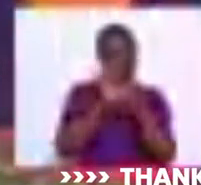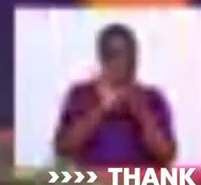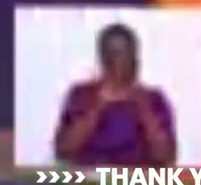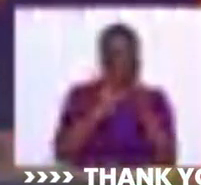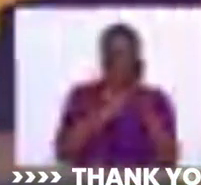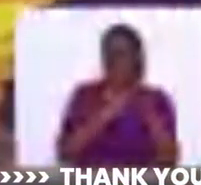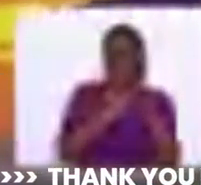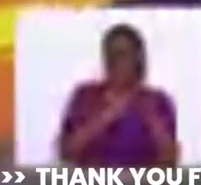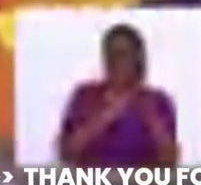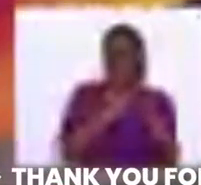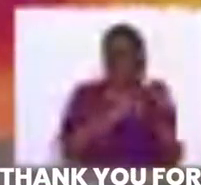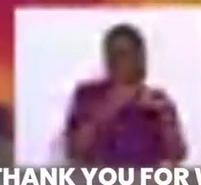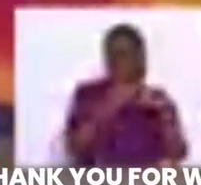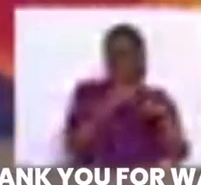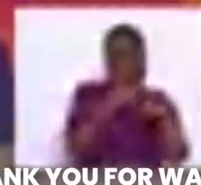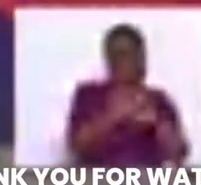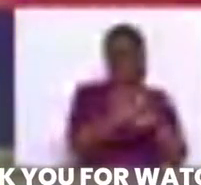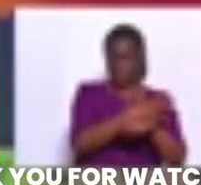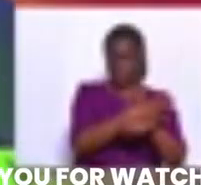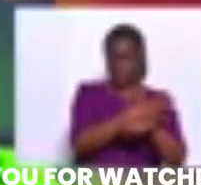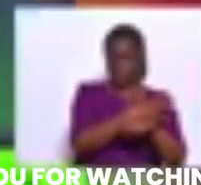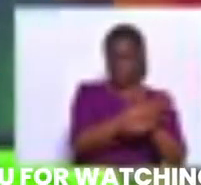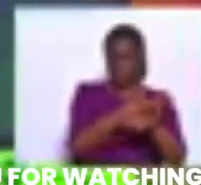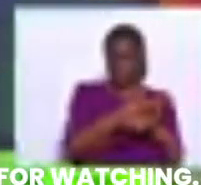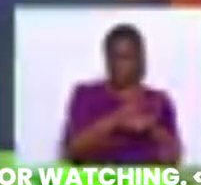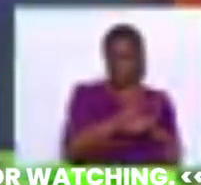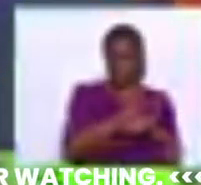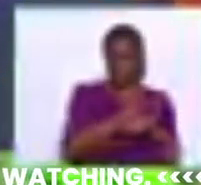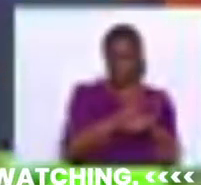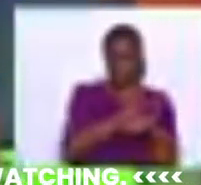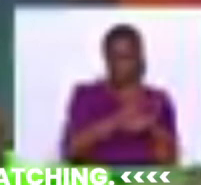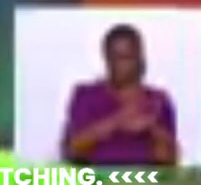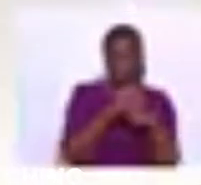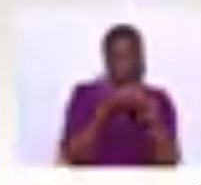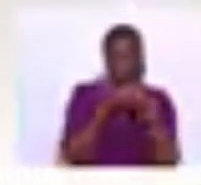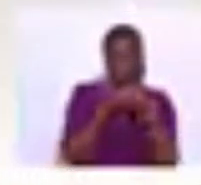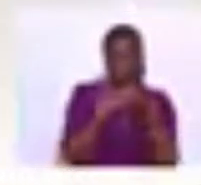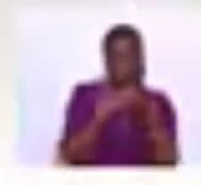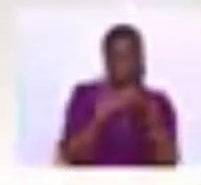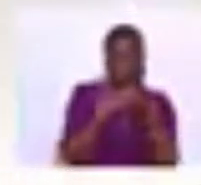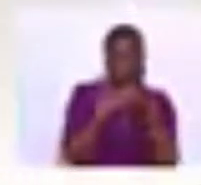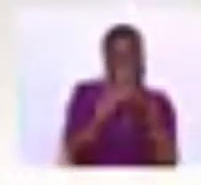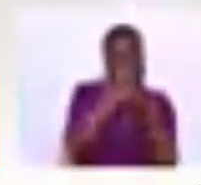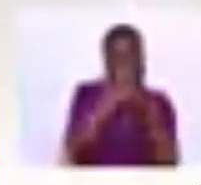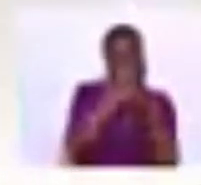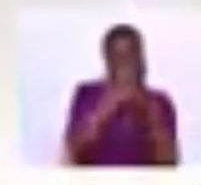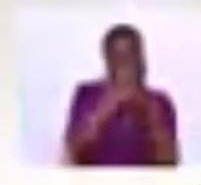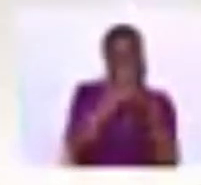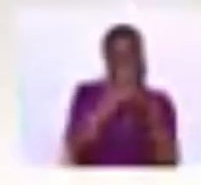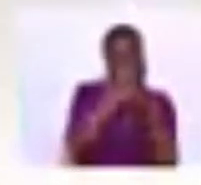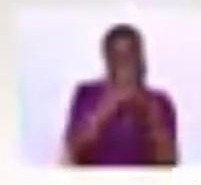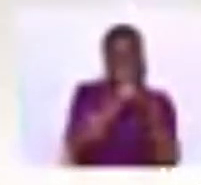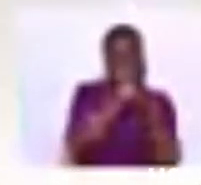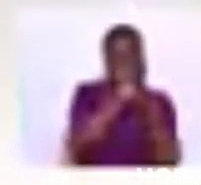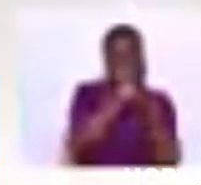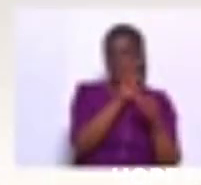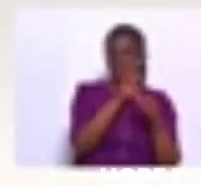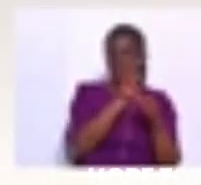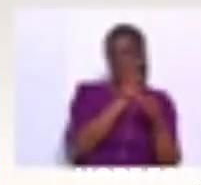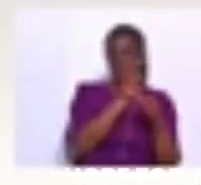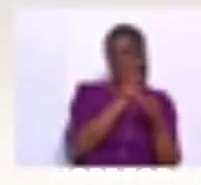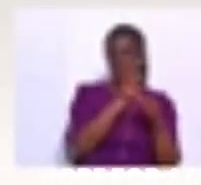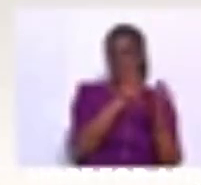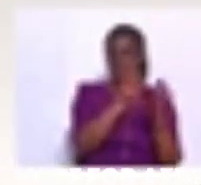have an active cancer, rather than do the 10,000 a day of vitamin D, it needs to go up to 20,000. Vitamin